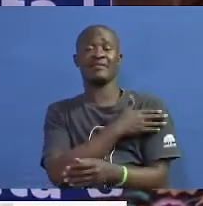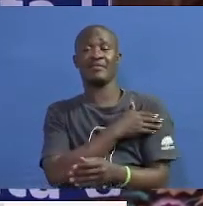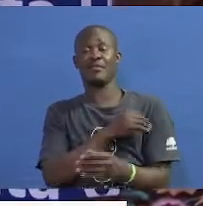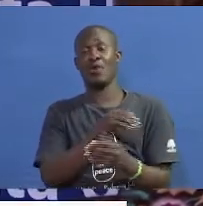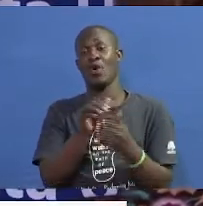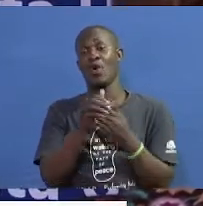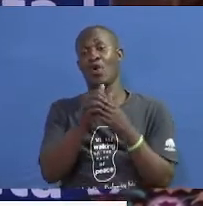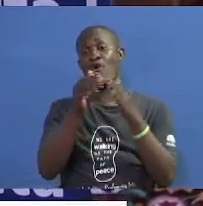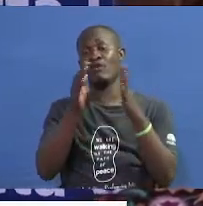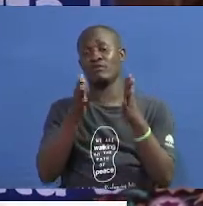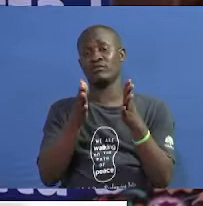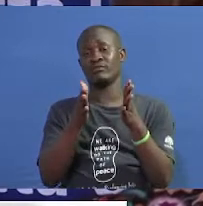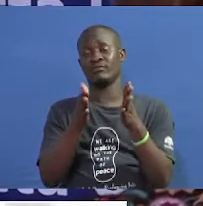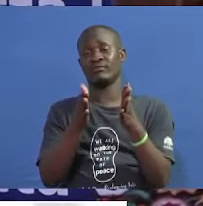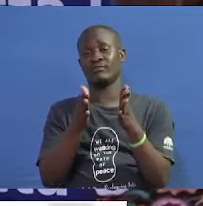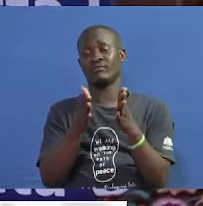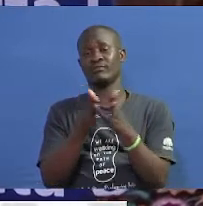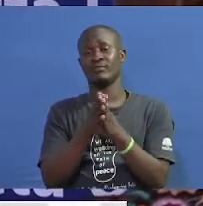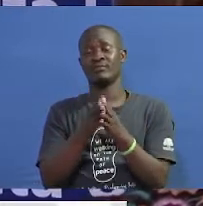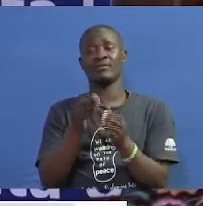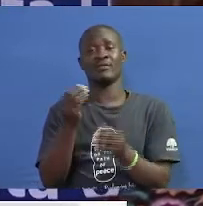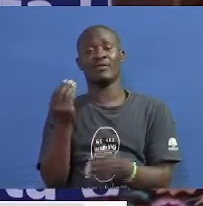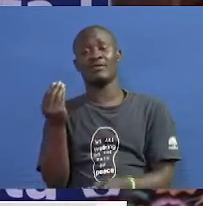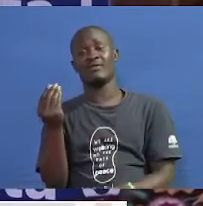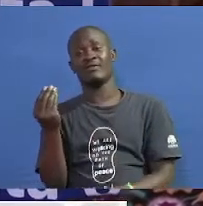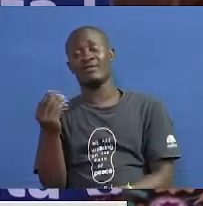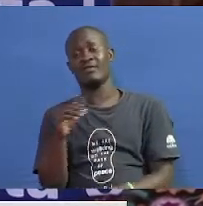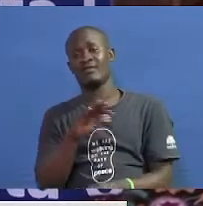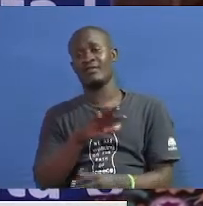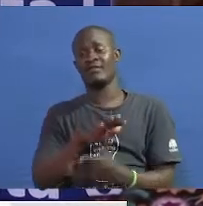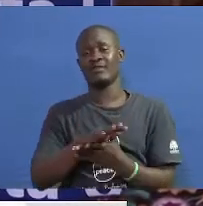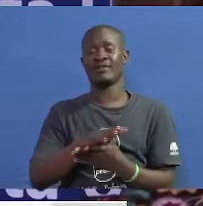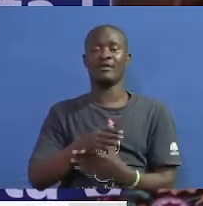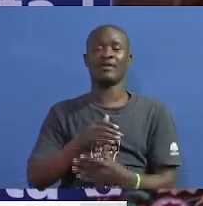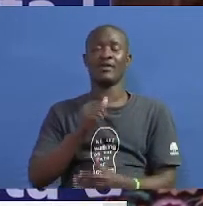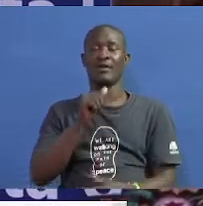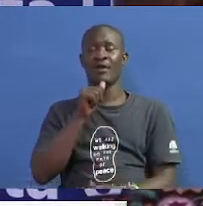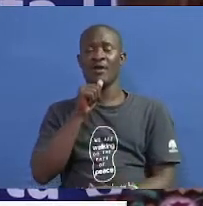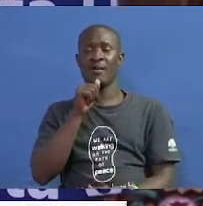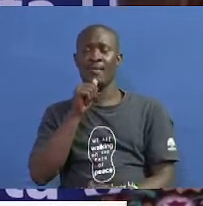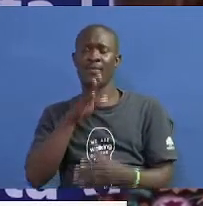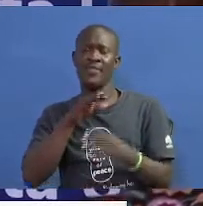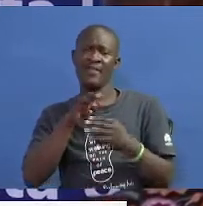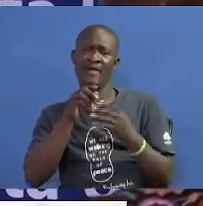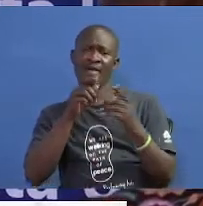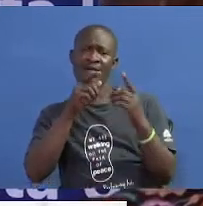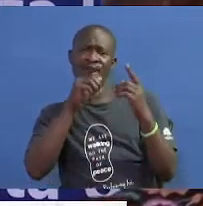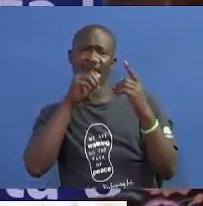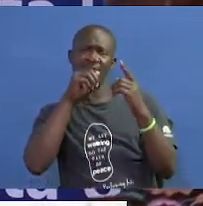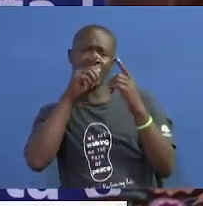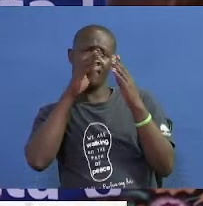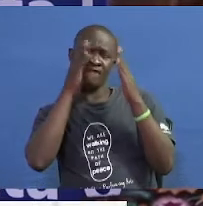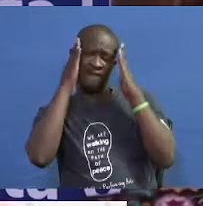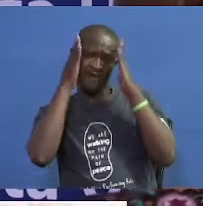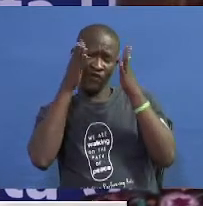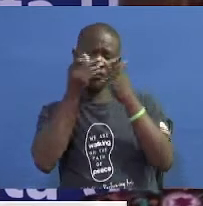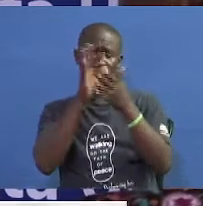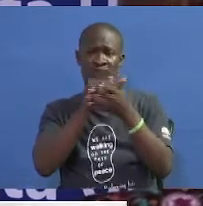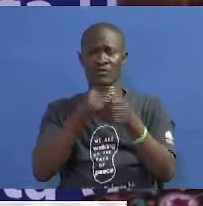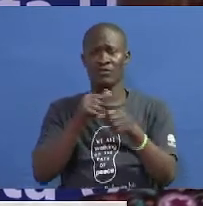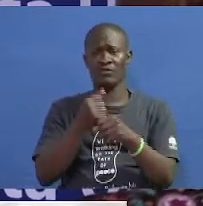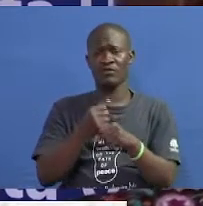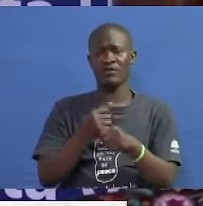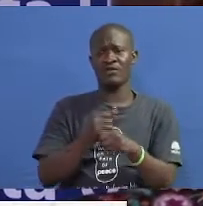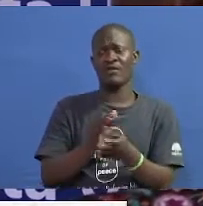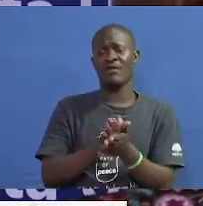That's the majority of. Some are family physicians, a few obstetricians, but the focus of the grant was